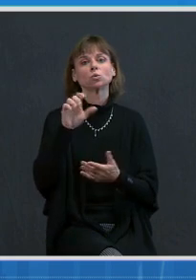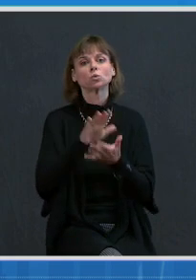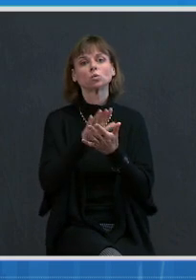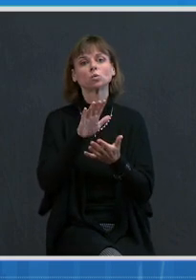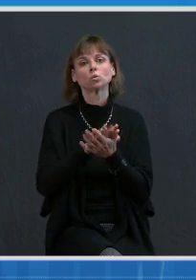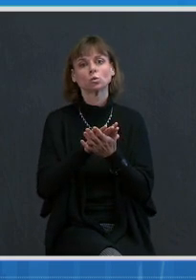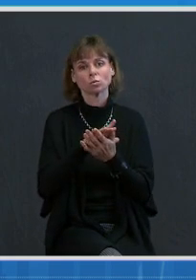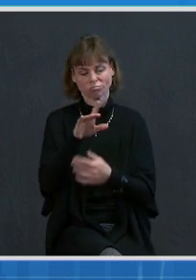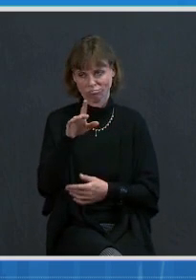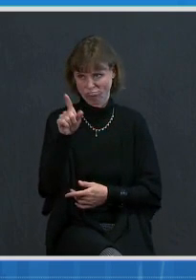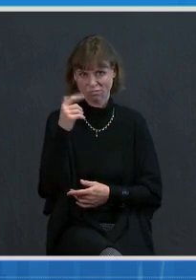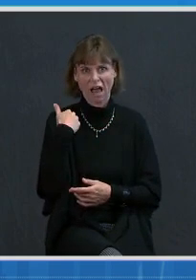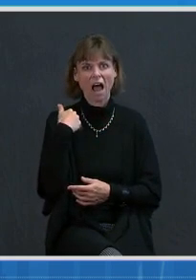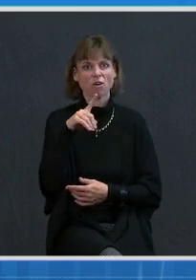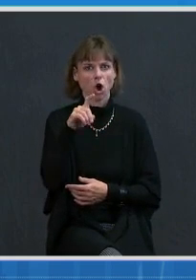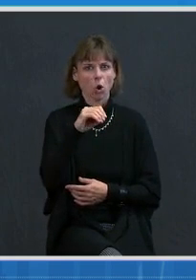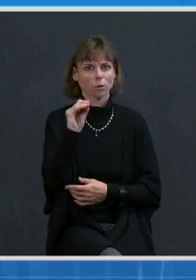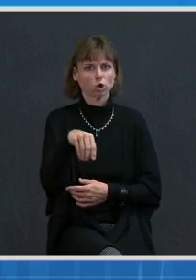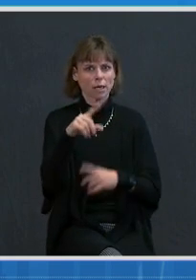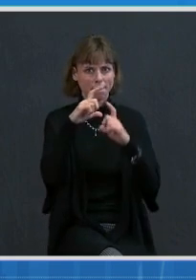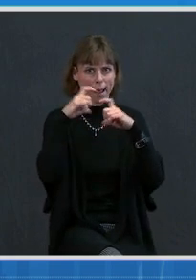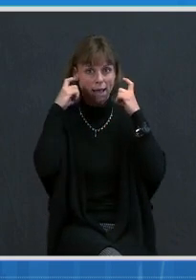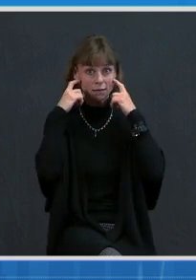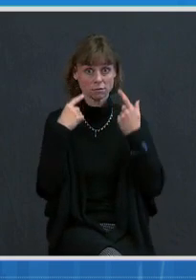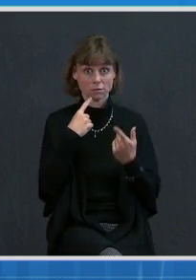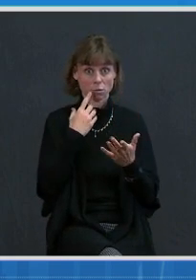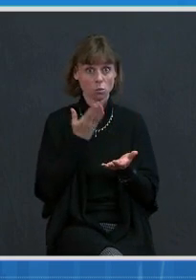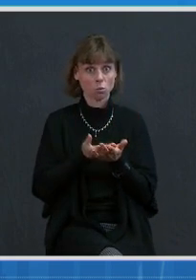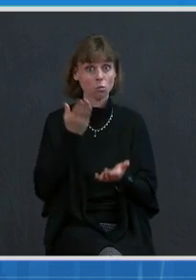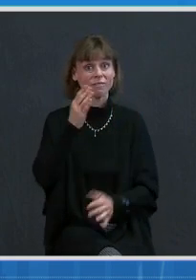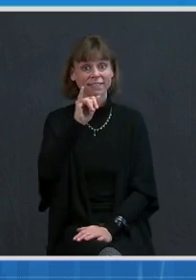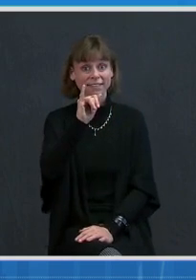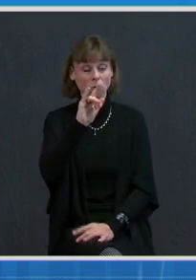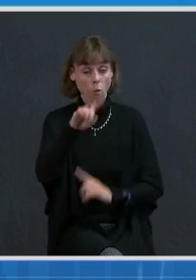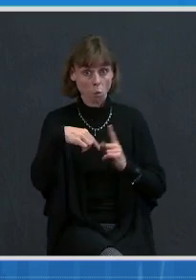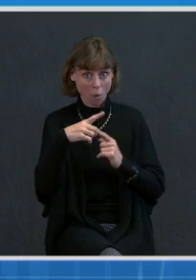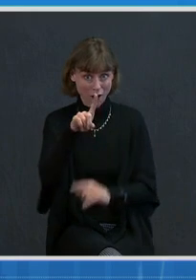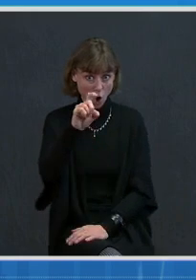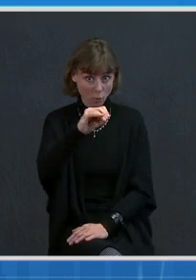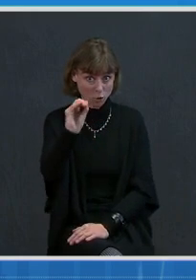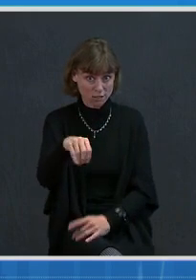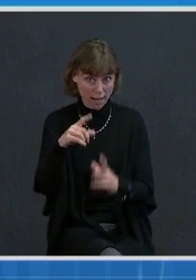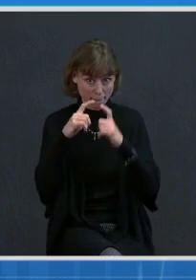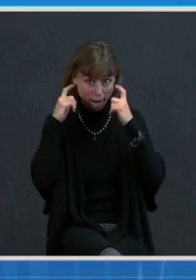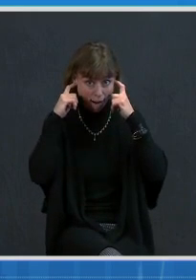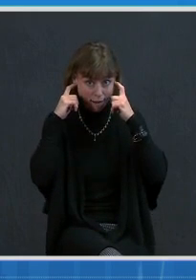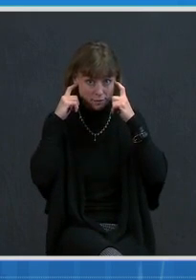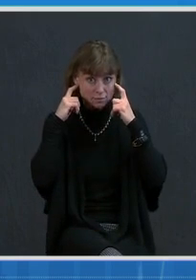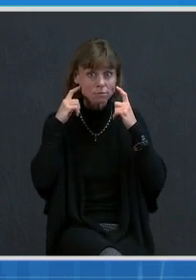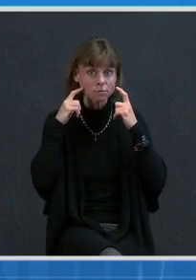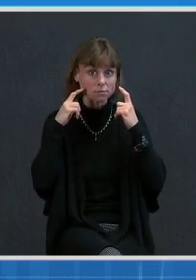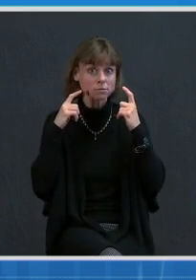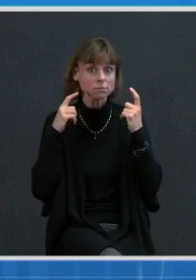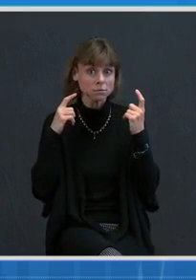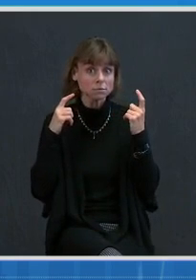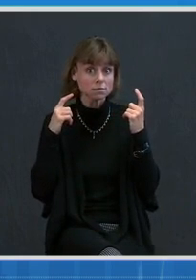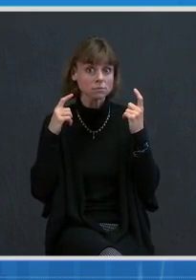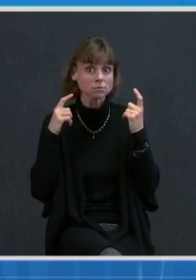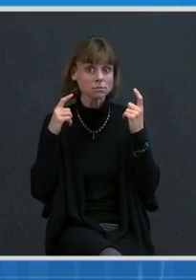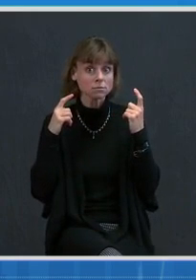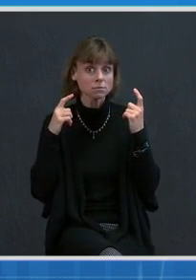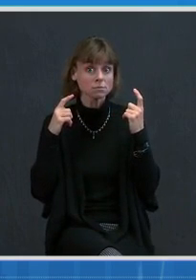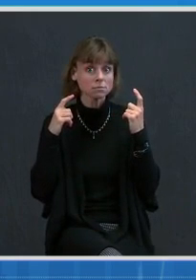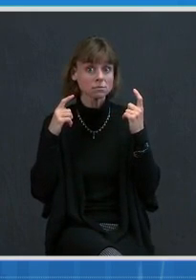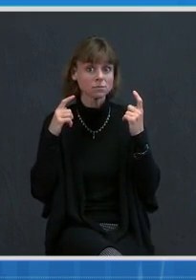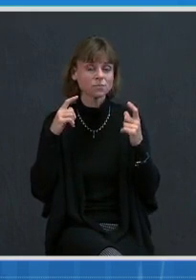it demonstrated that students, when there was 100% mask wearing, had similar infection rates at 6 feet versus